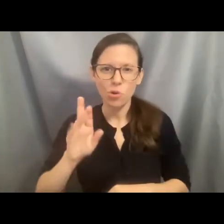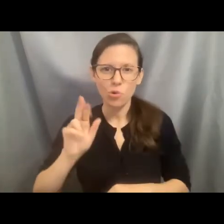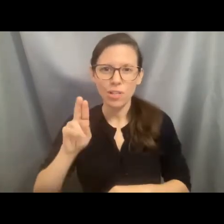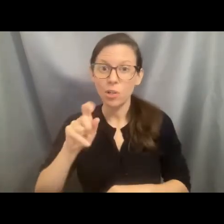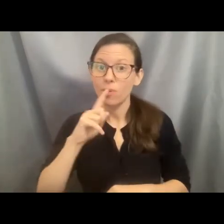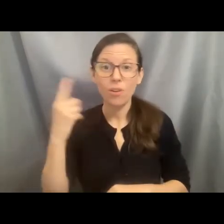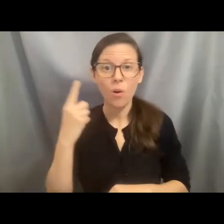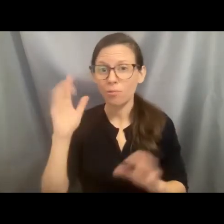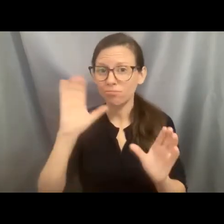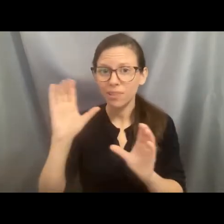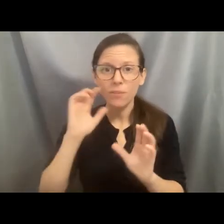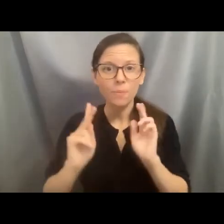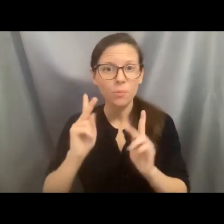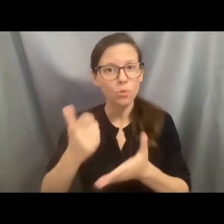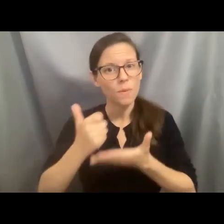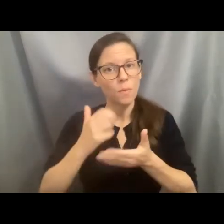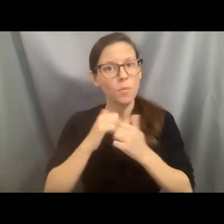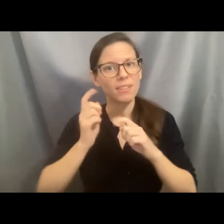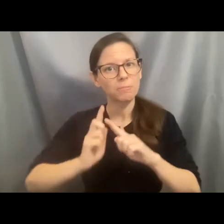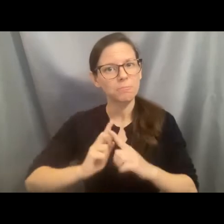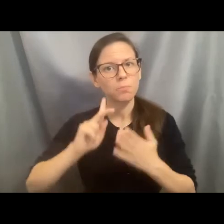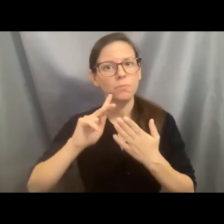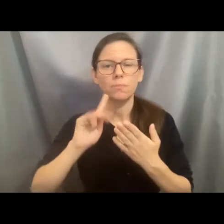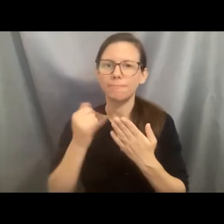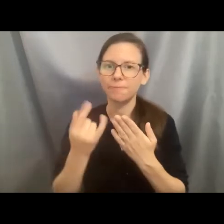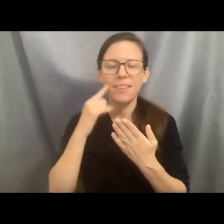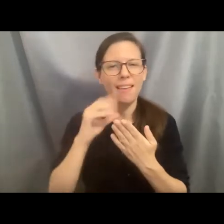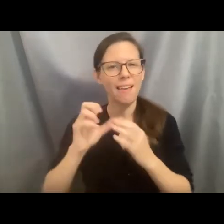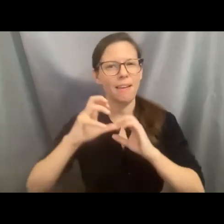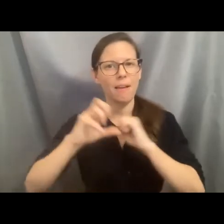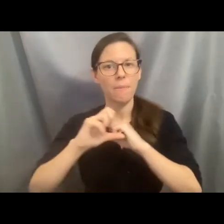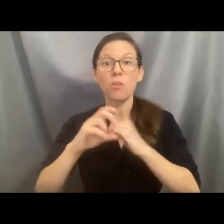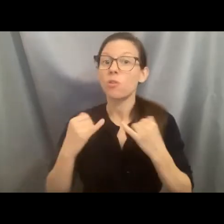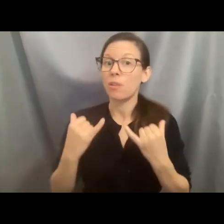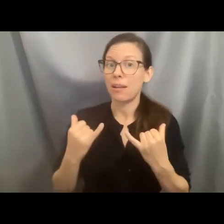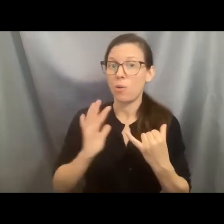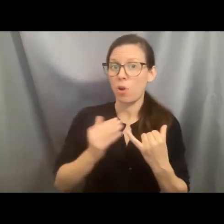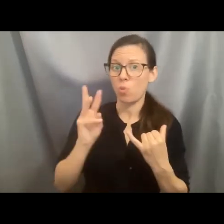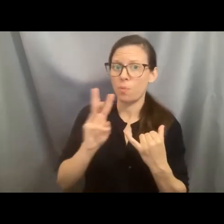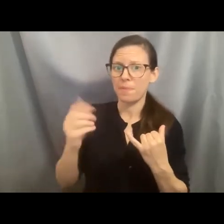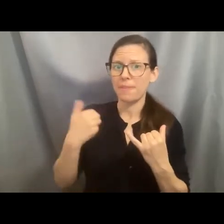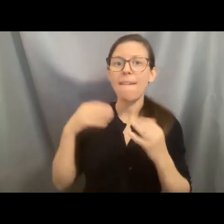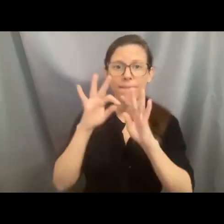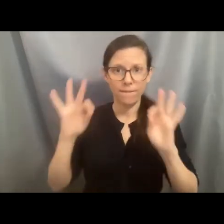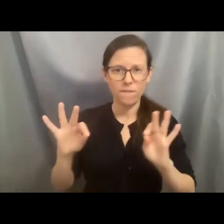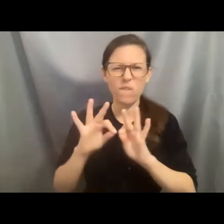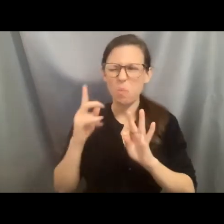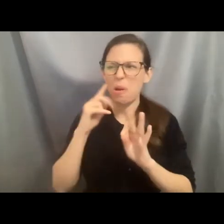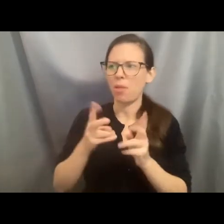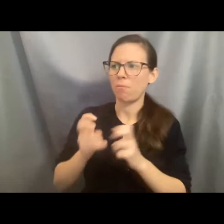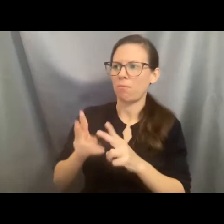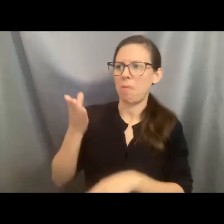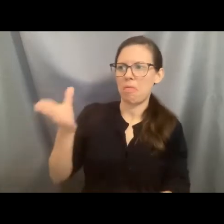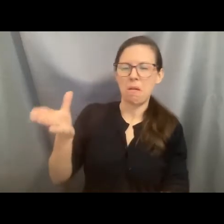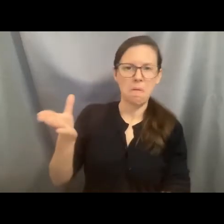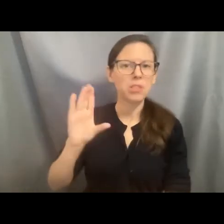and initiatives. Currently, we also have a form on our website. I'll drop that in there in a moment, where you can let